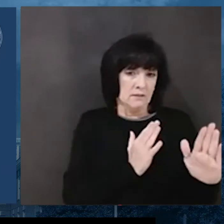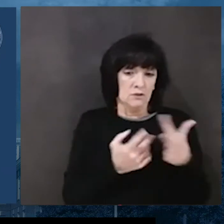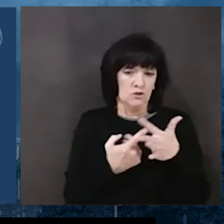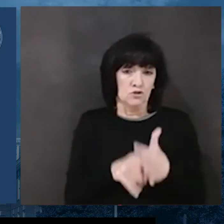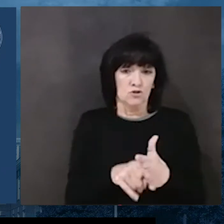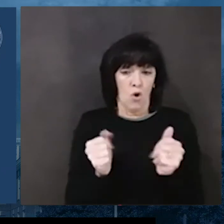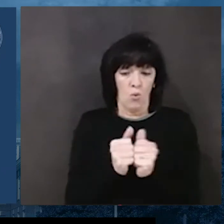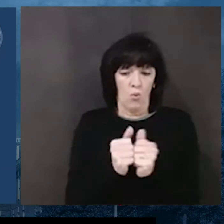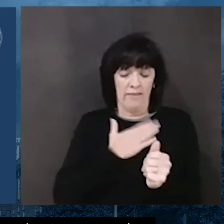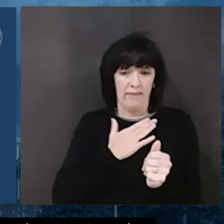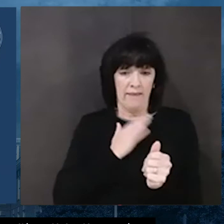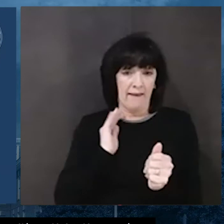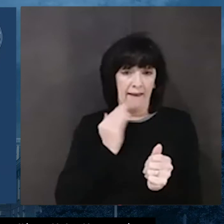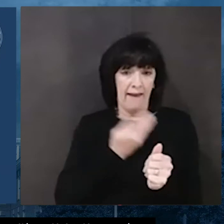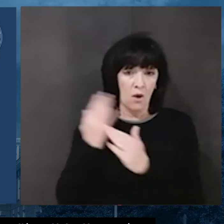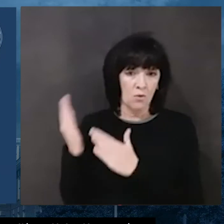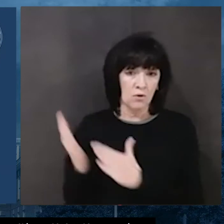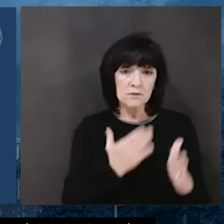planning. We've